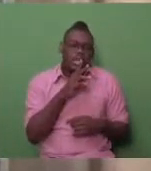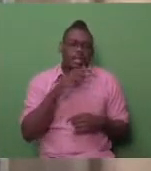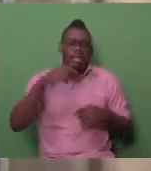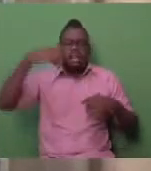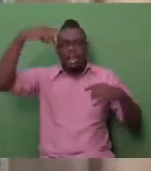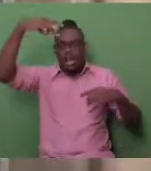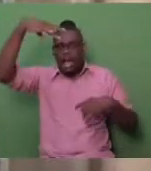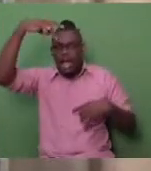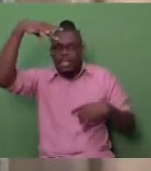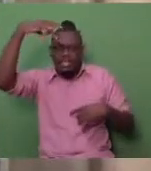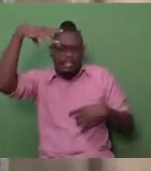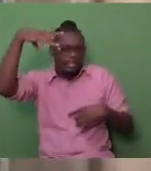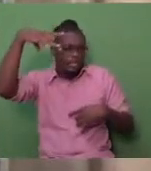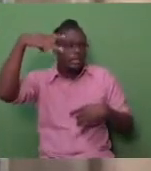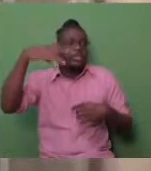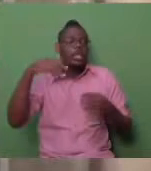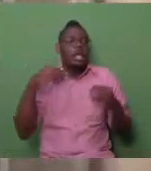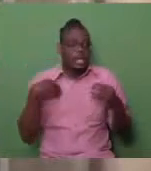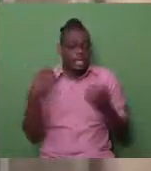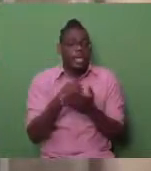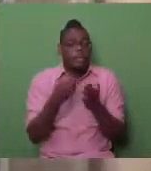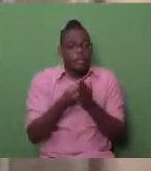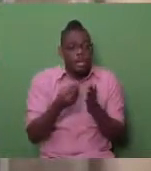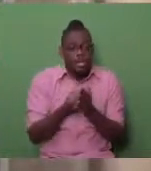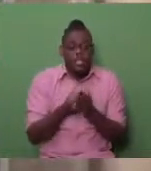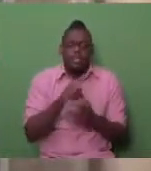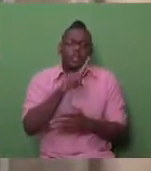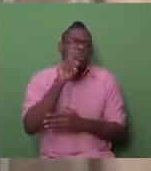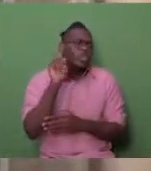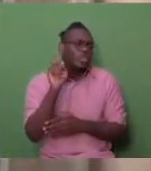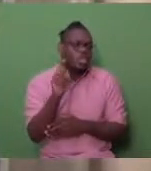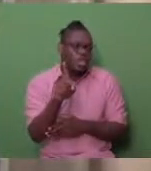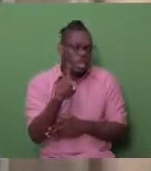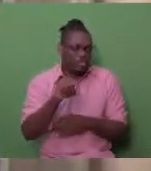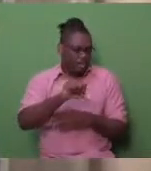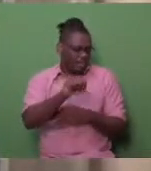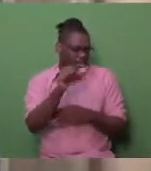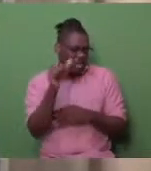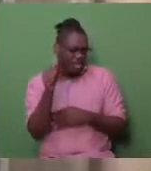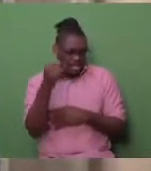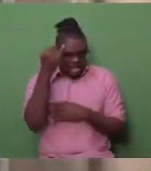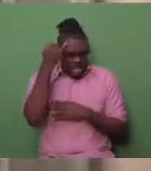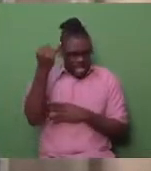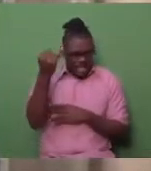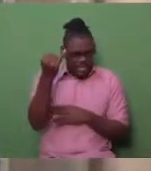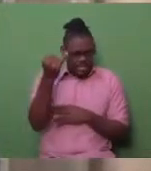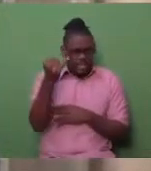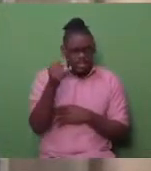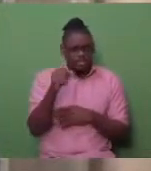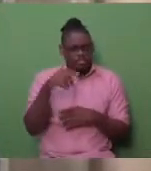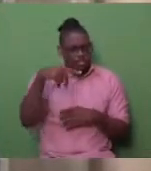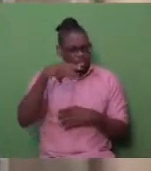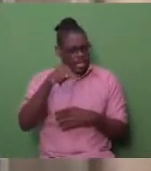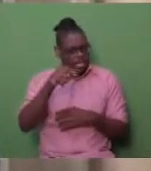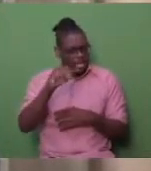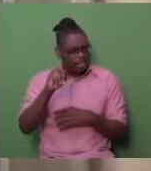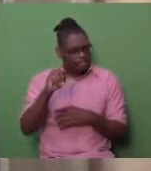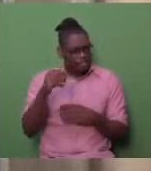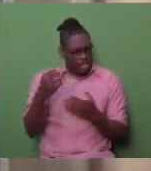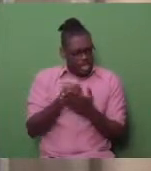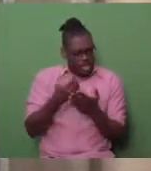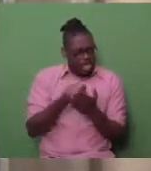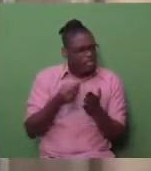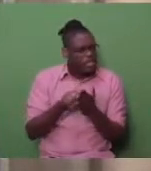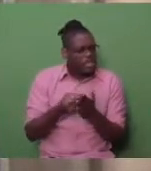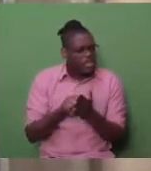what they do with other resources of the state? What will be the criteria to access these utility cash cards and fuel cards? Would